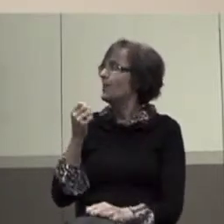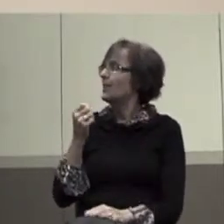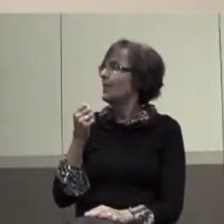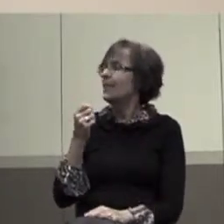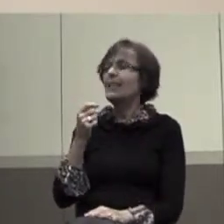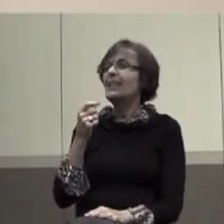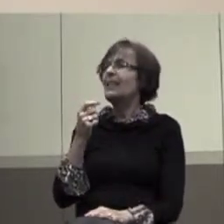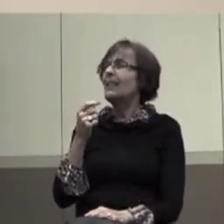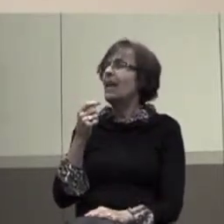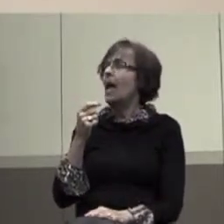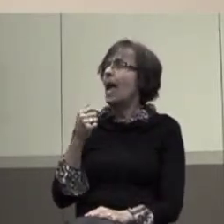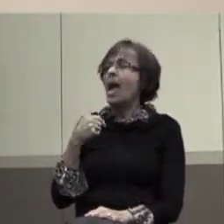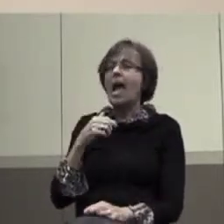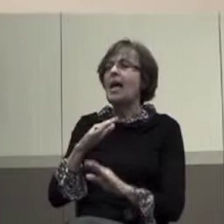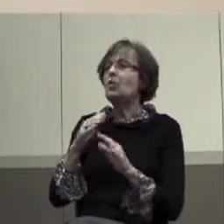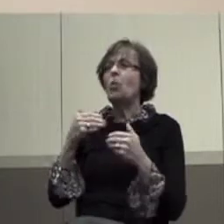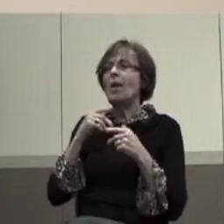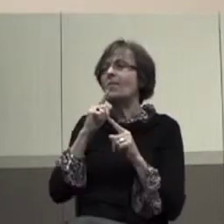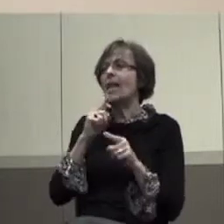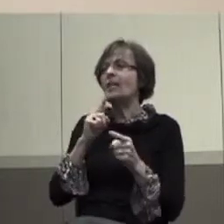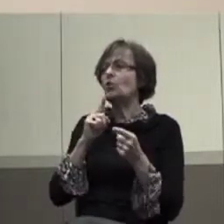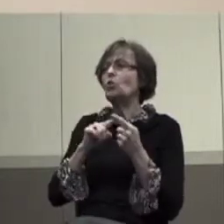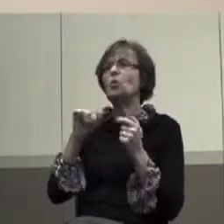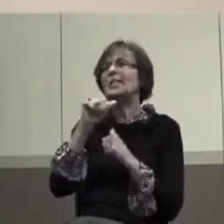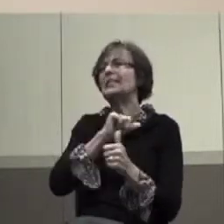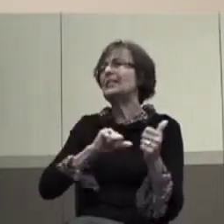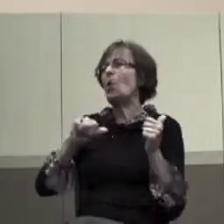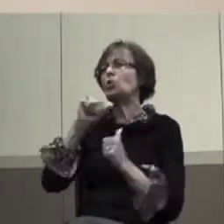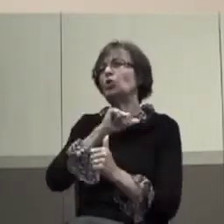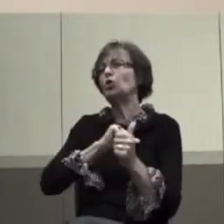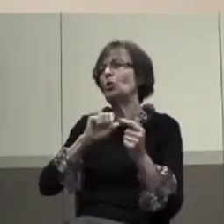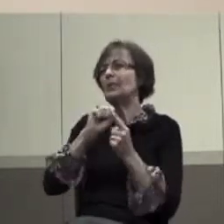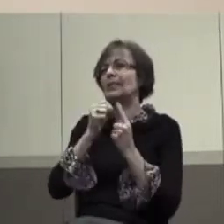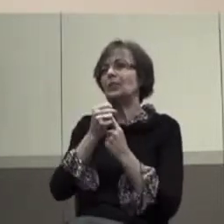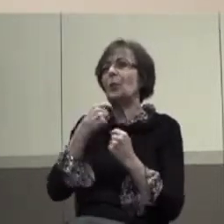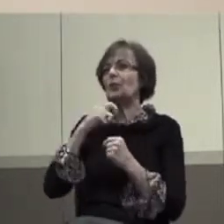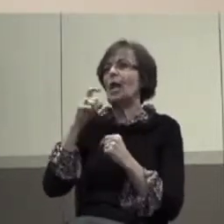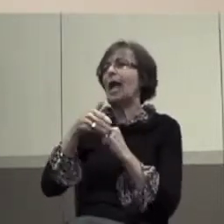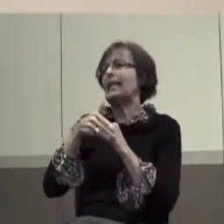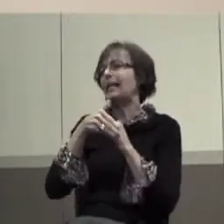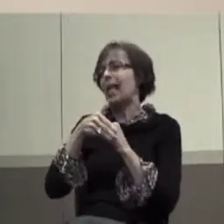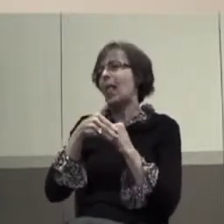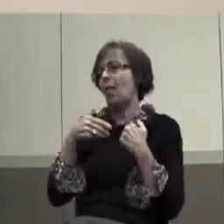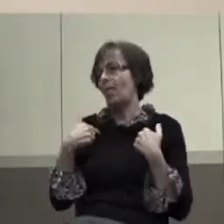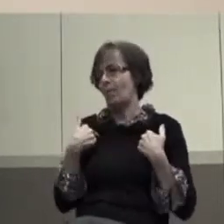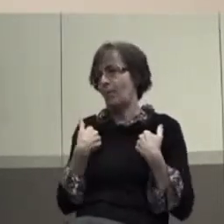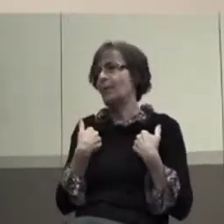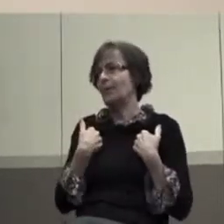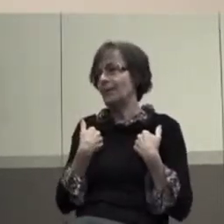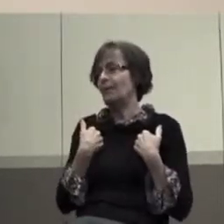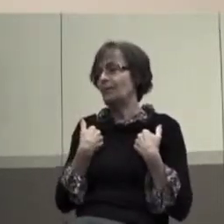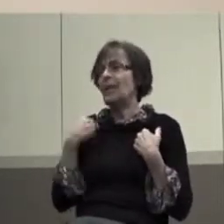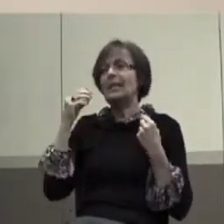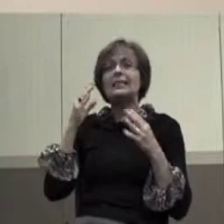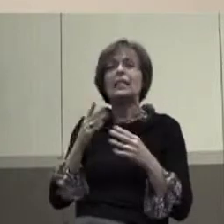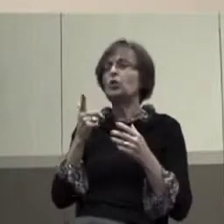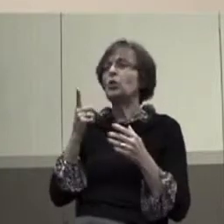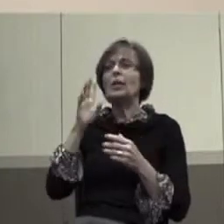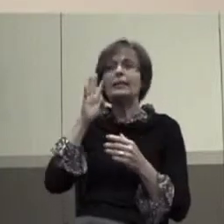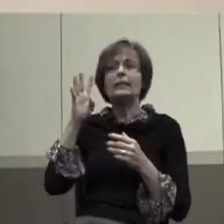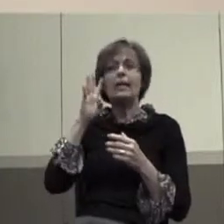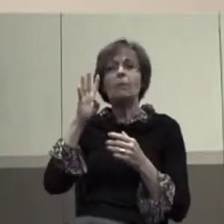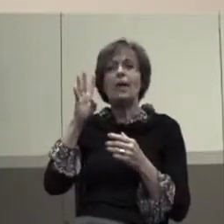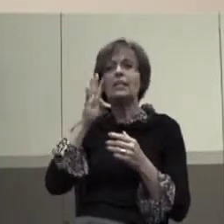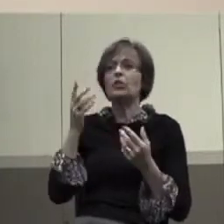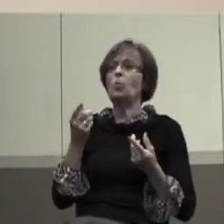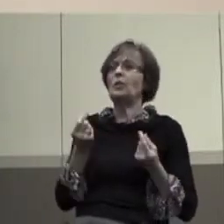To save his, I don't have an answer to this social situation. I need help. All right? Teacher doesn't pay any attention. What does